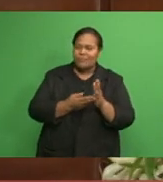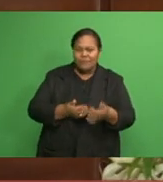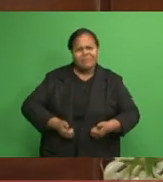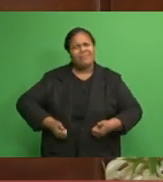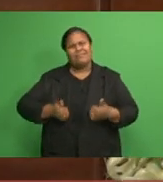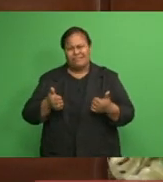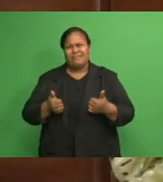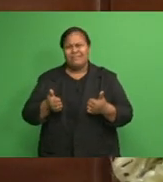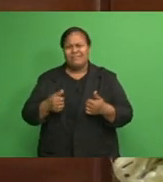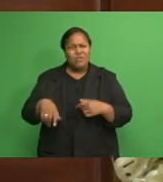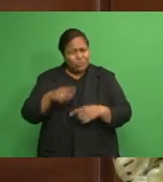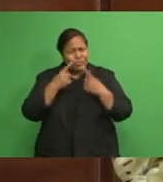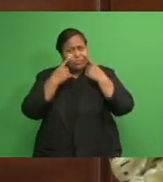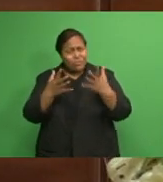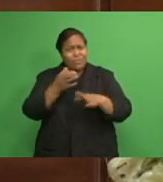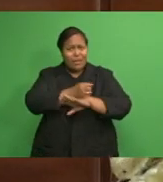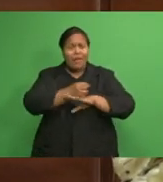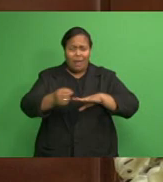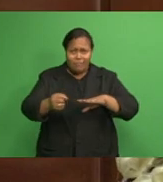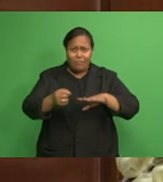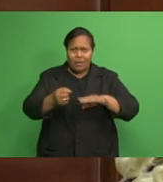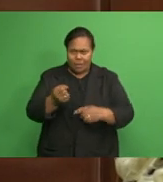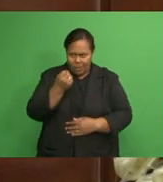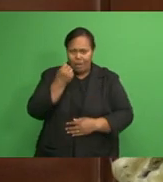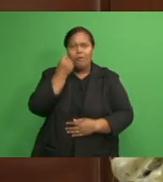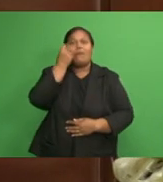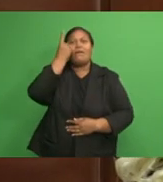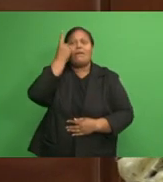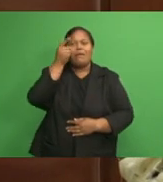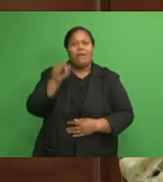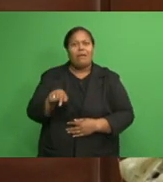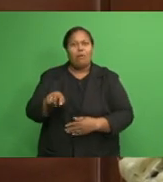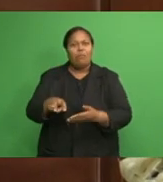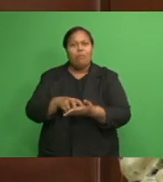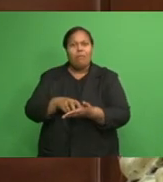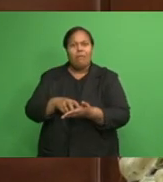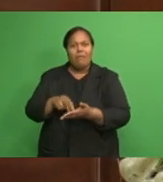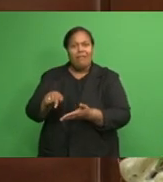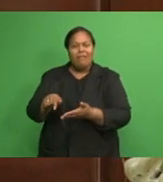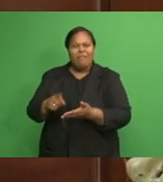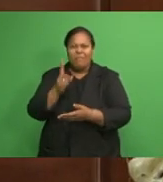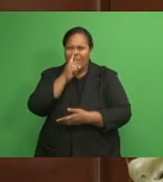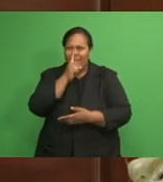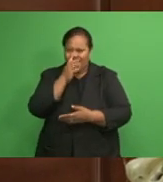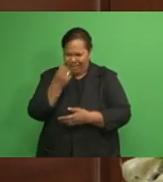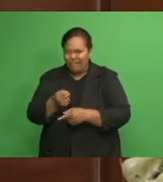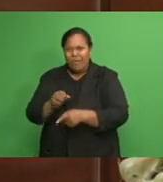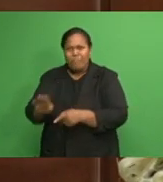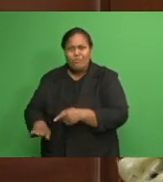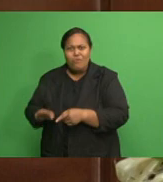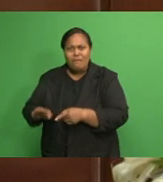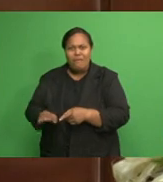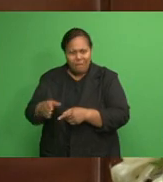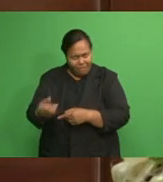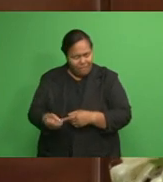it shows that government is acutely aware of the vulnerabilities that exist and also recognizing that it is